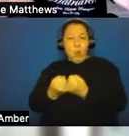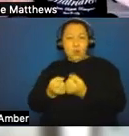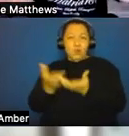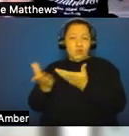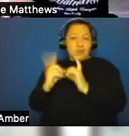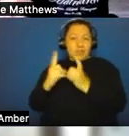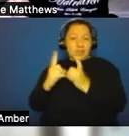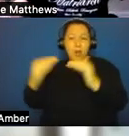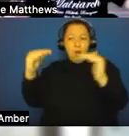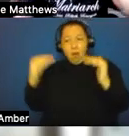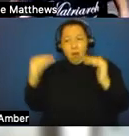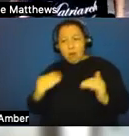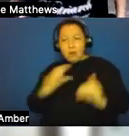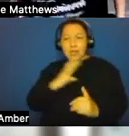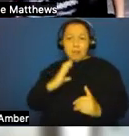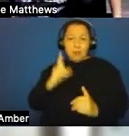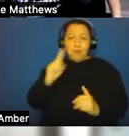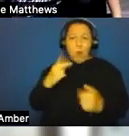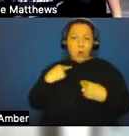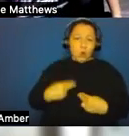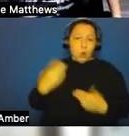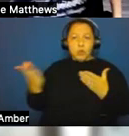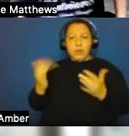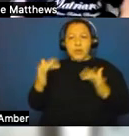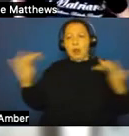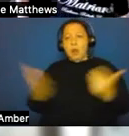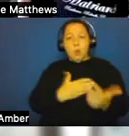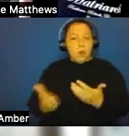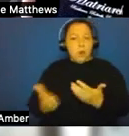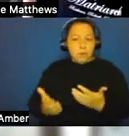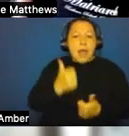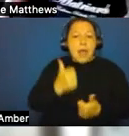of, you know, human services or whatever, however your system is set up.